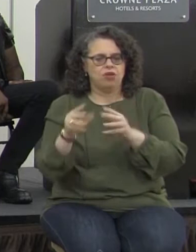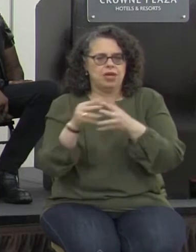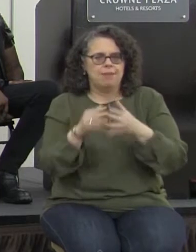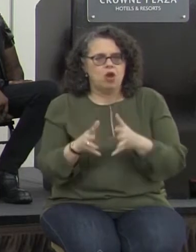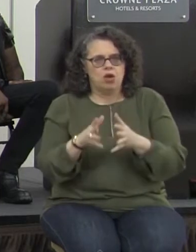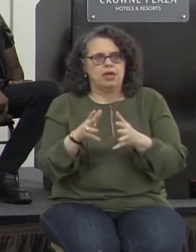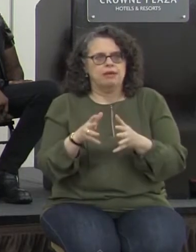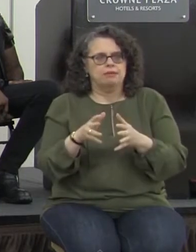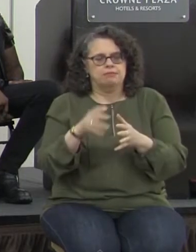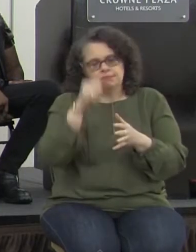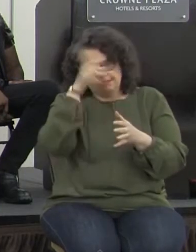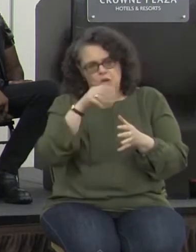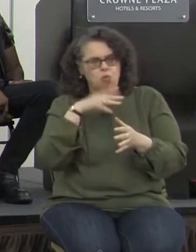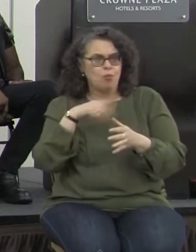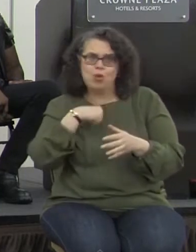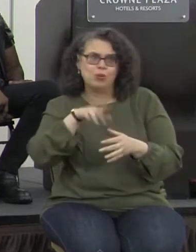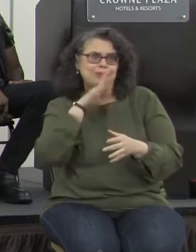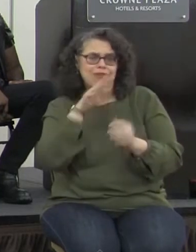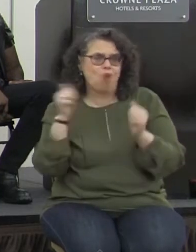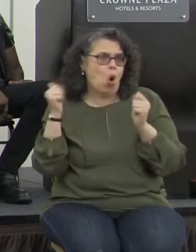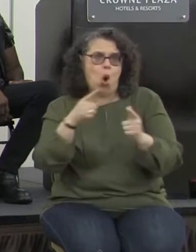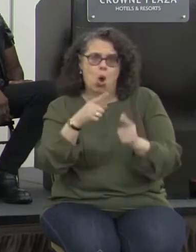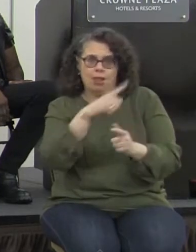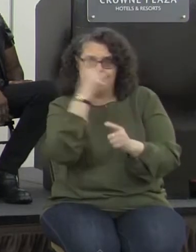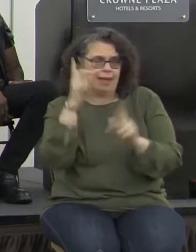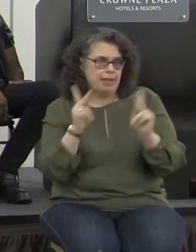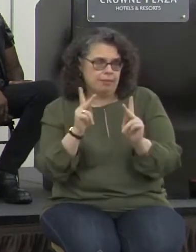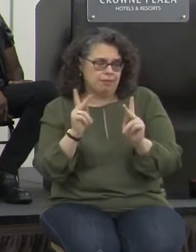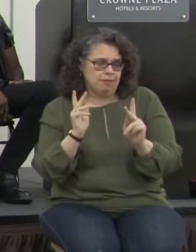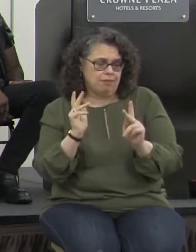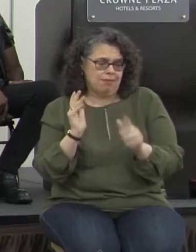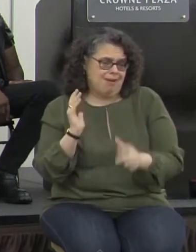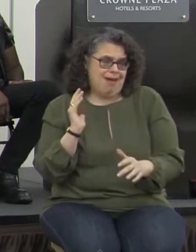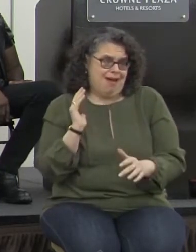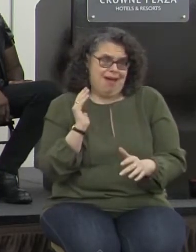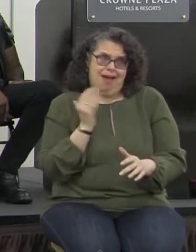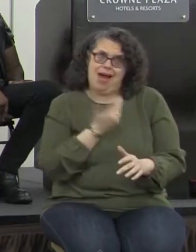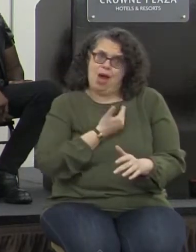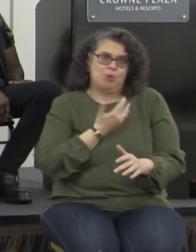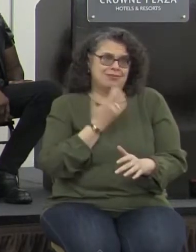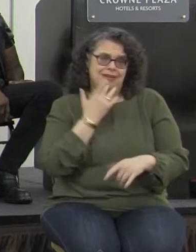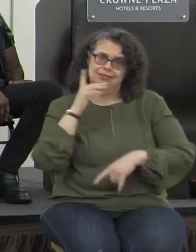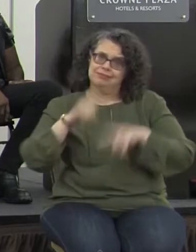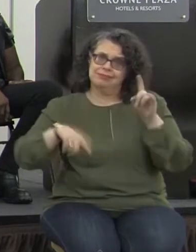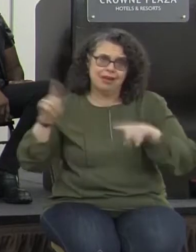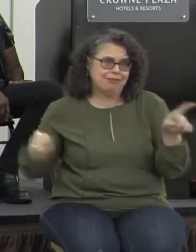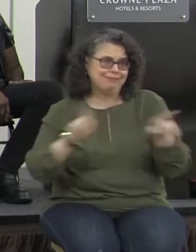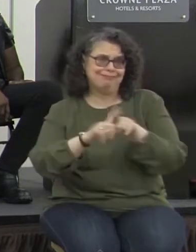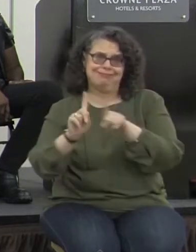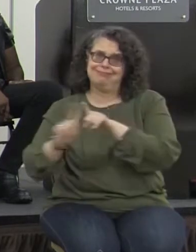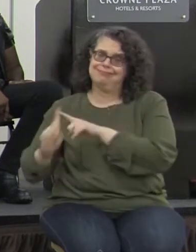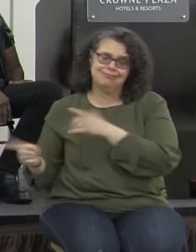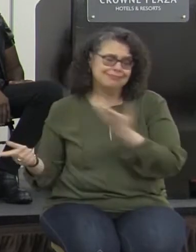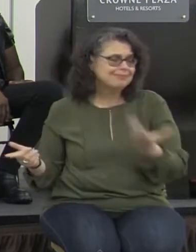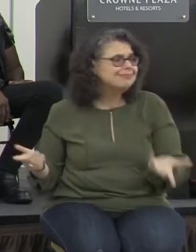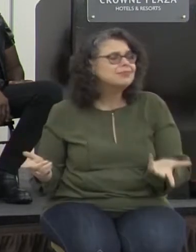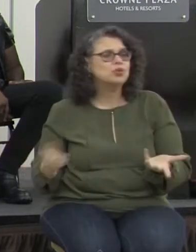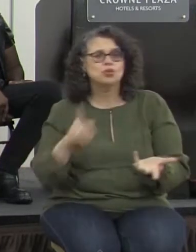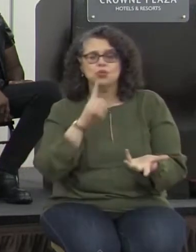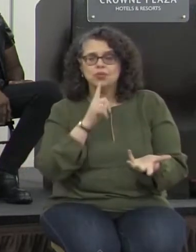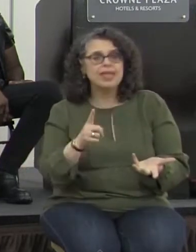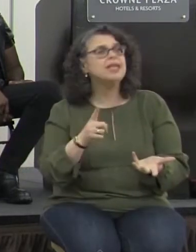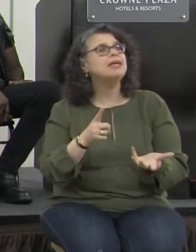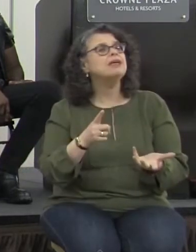for every black person. Right. Because we all have varied tastes and everything else. So it behooves you to